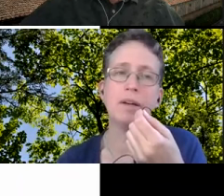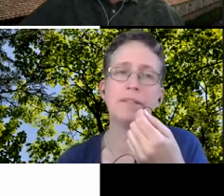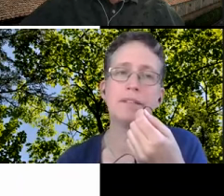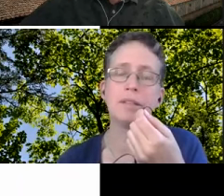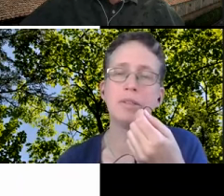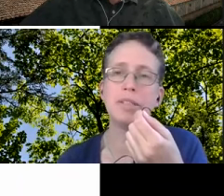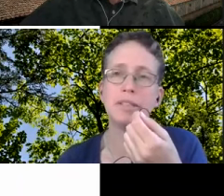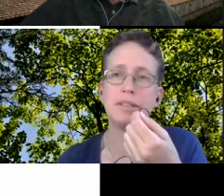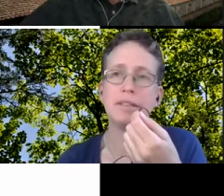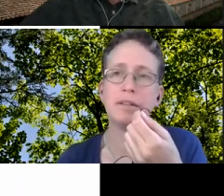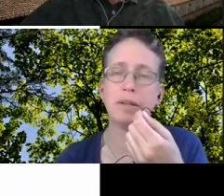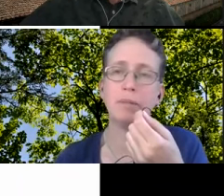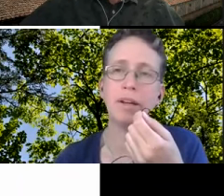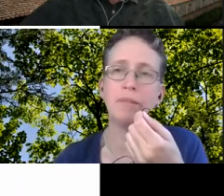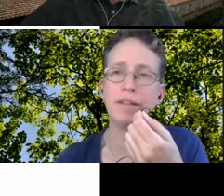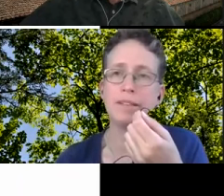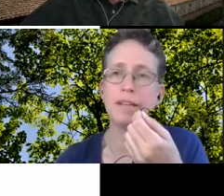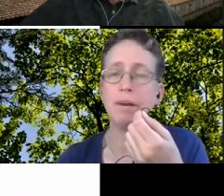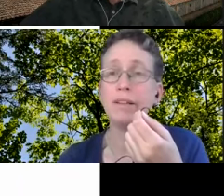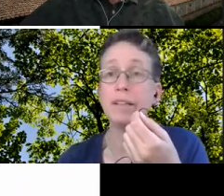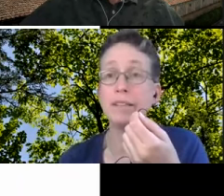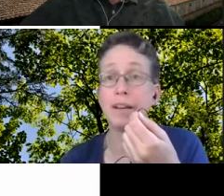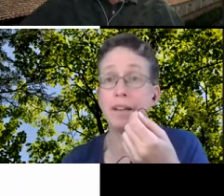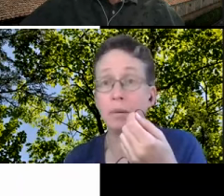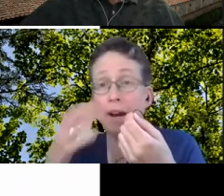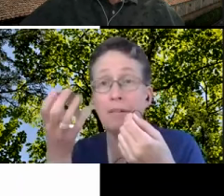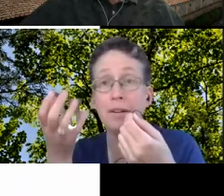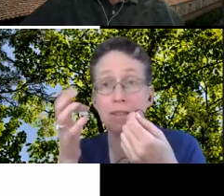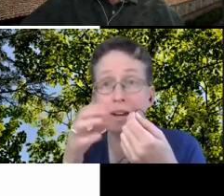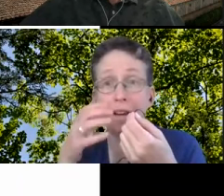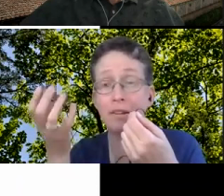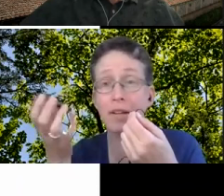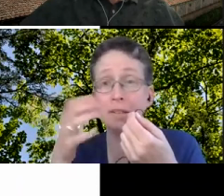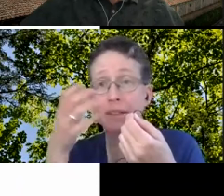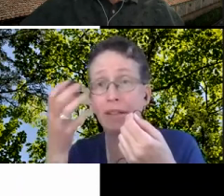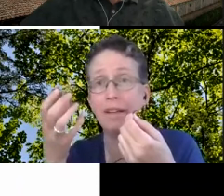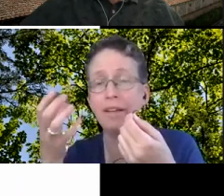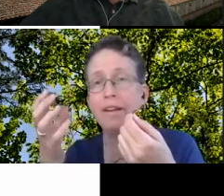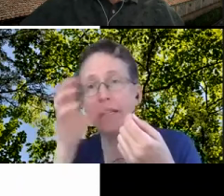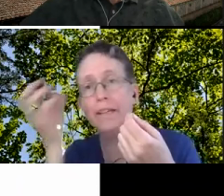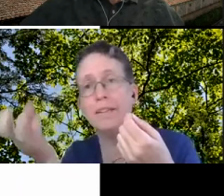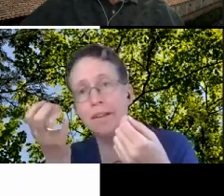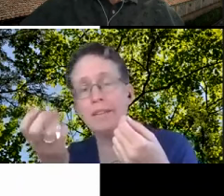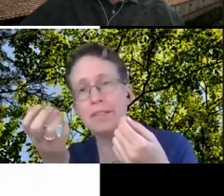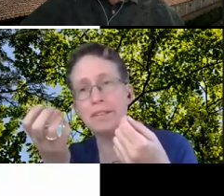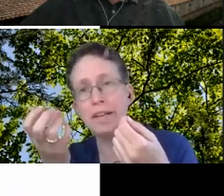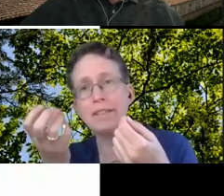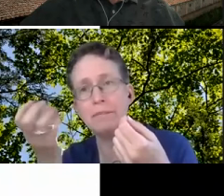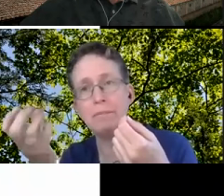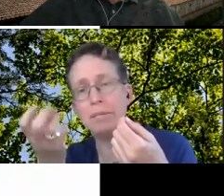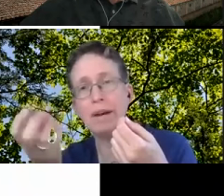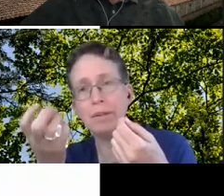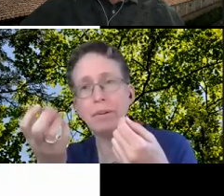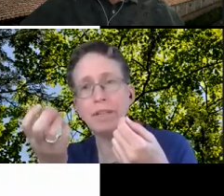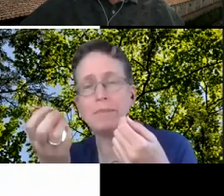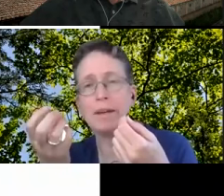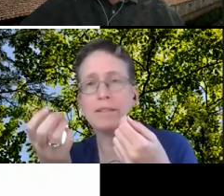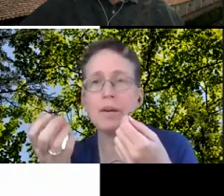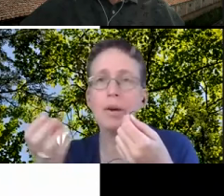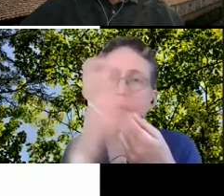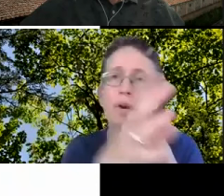And one of the solutions in working with landscape architects is I had gone into it thinking either things are dense and people have no